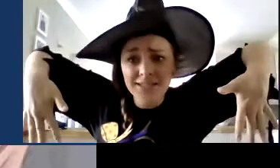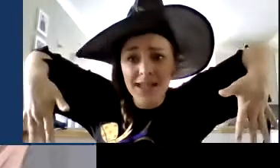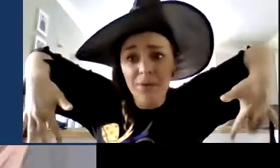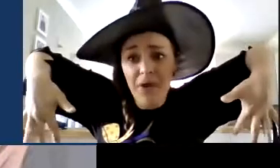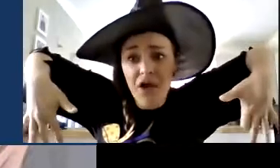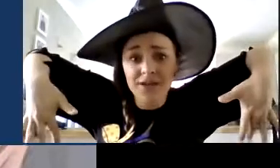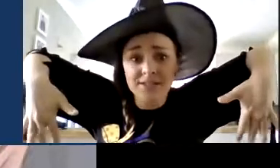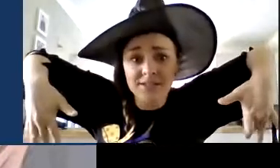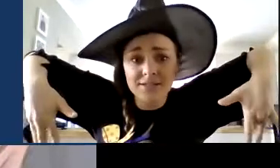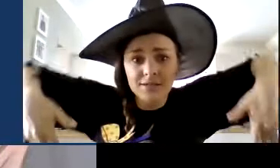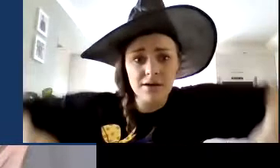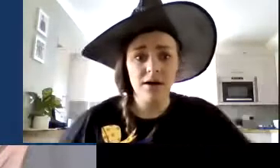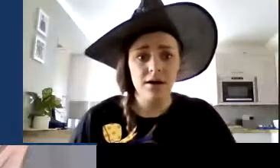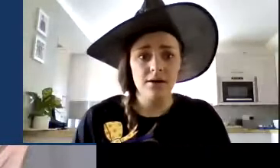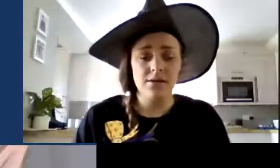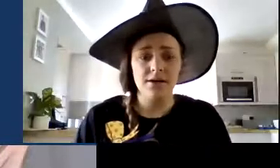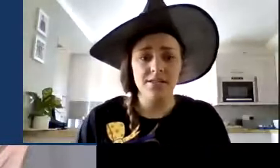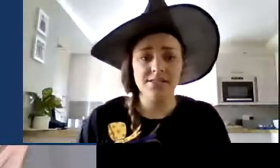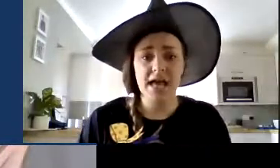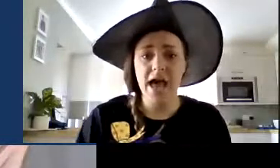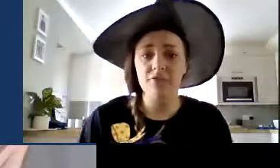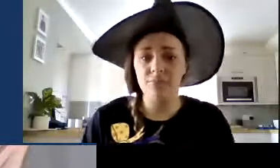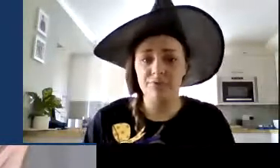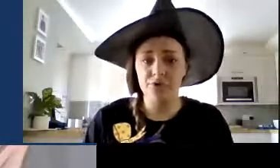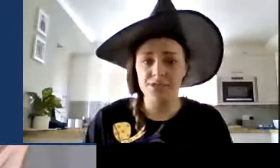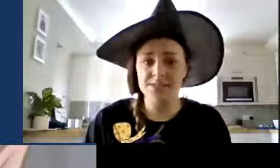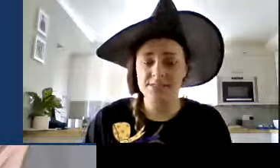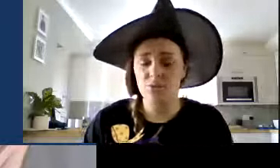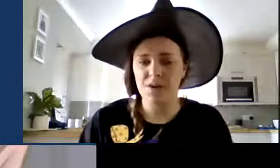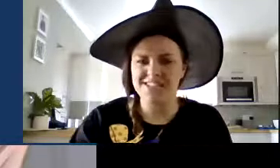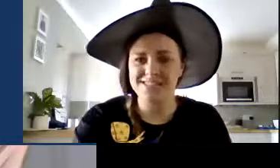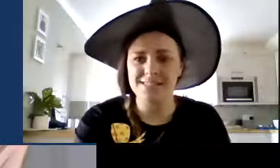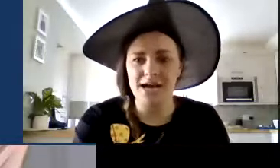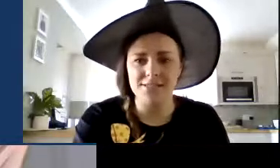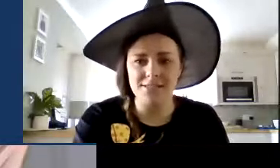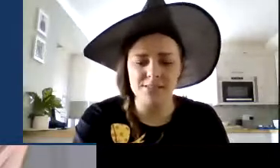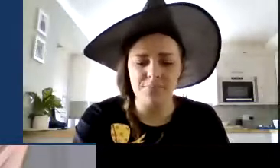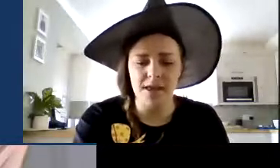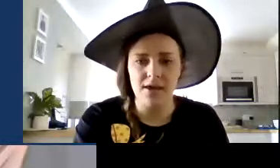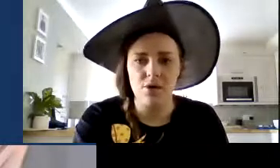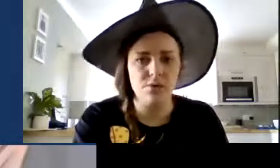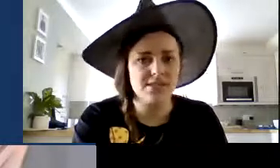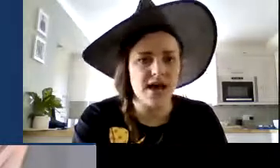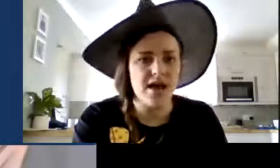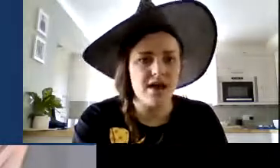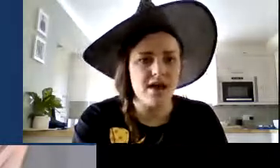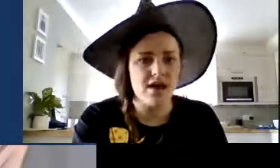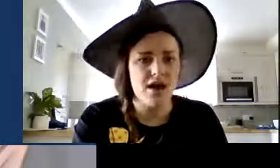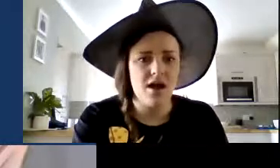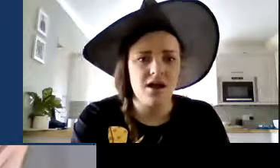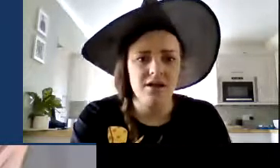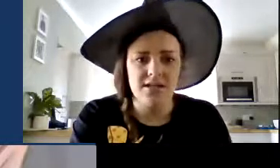had wings like a bird. Its terrible voice, when it started to speak, was a